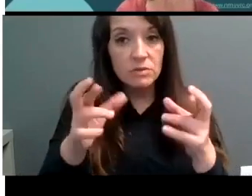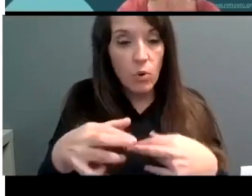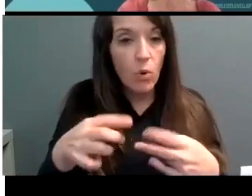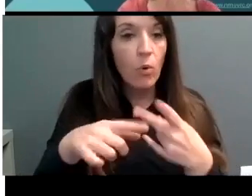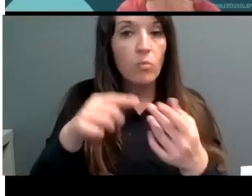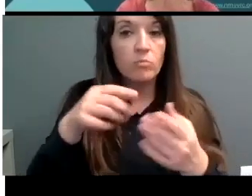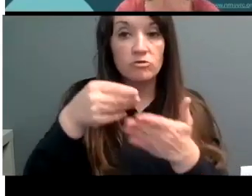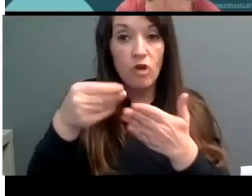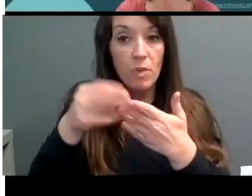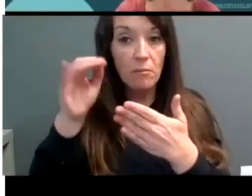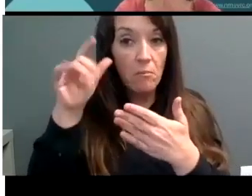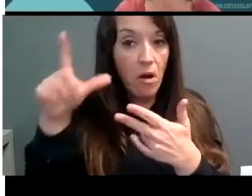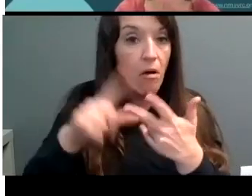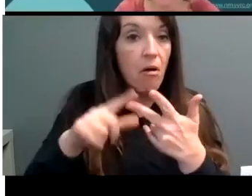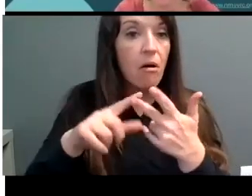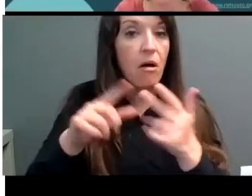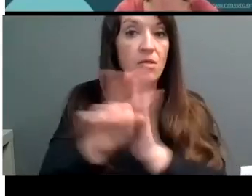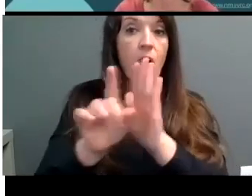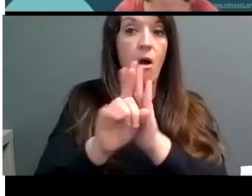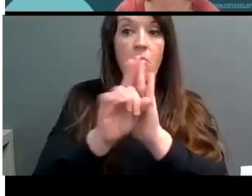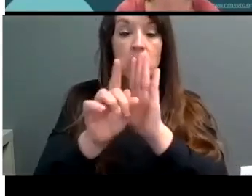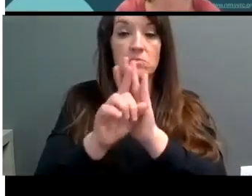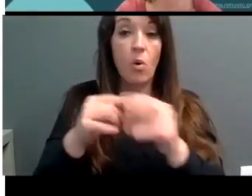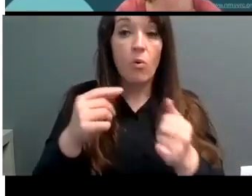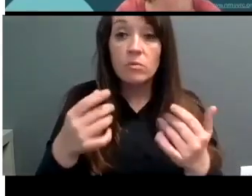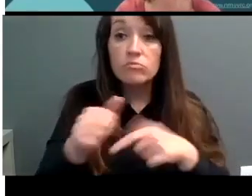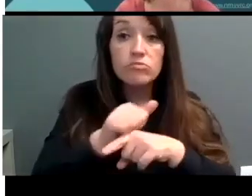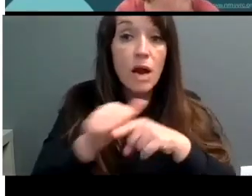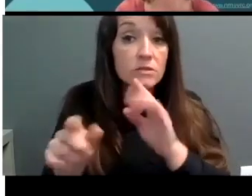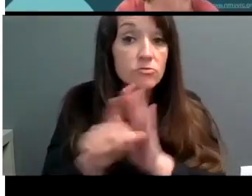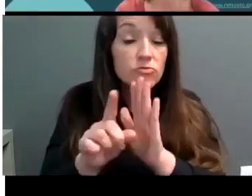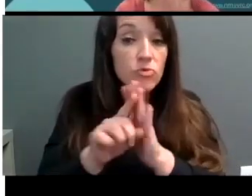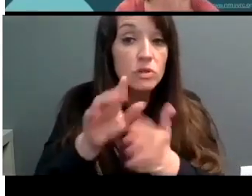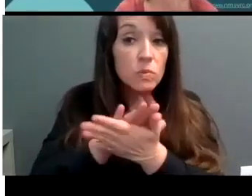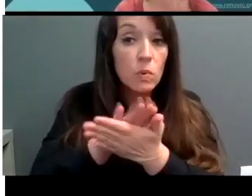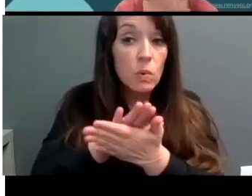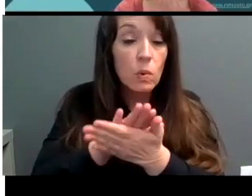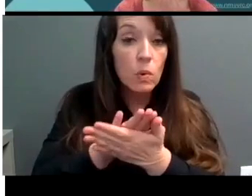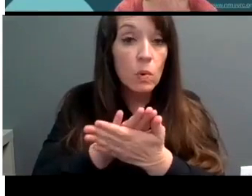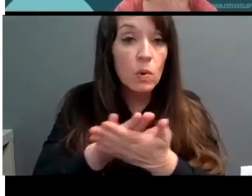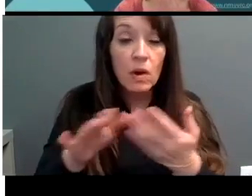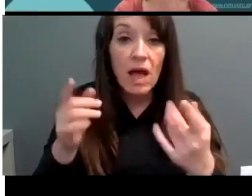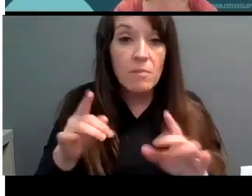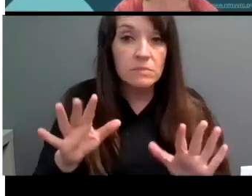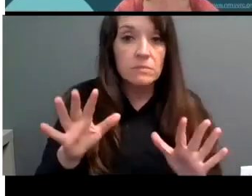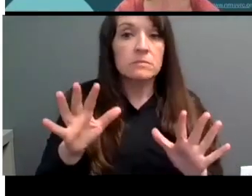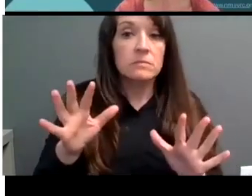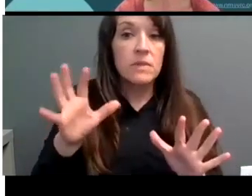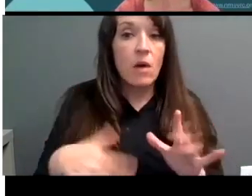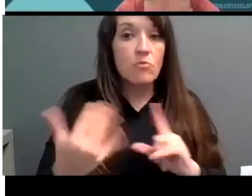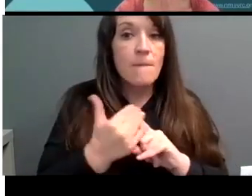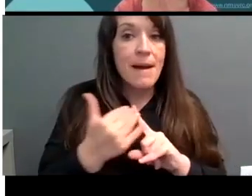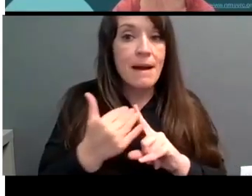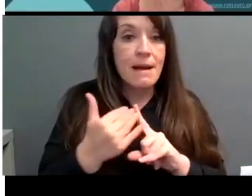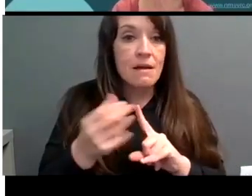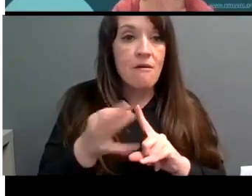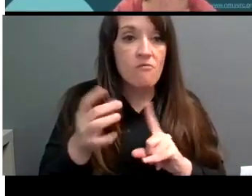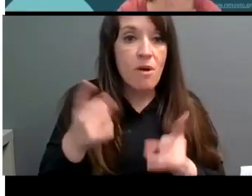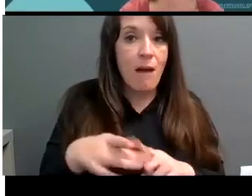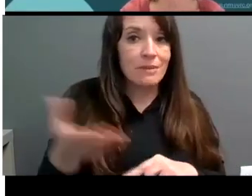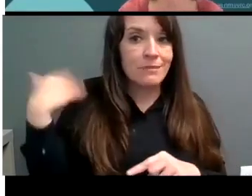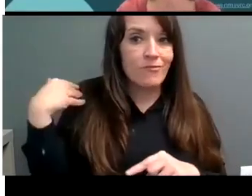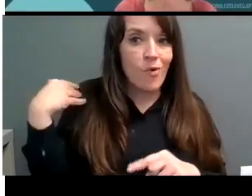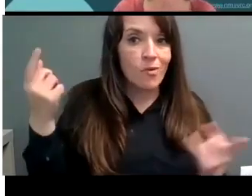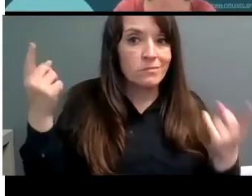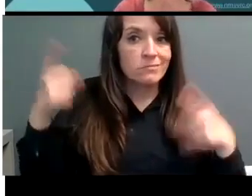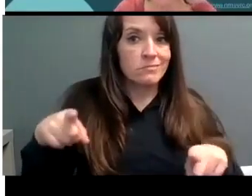the speakers, drills at schools can be very impactful traumatic reminders, as can a day of the